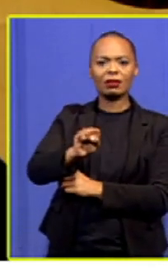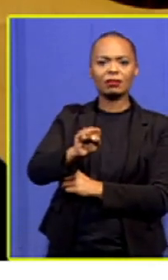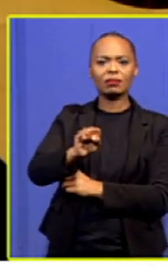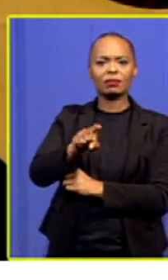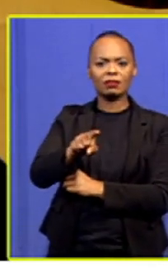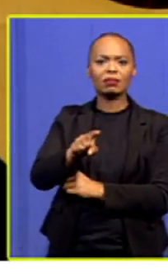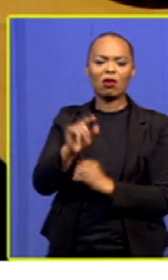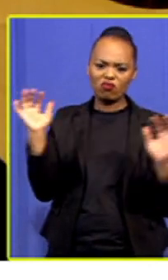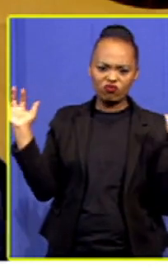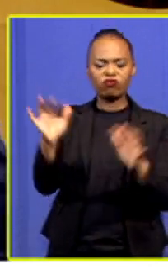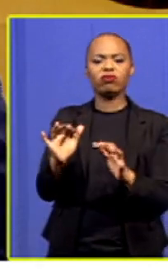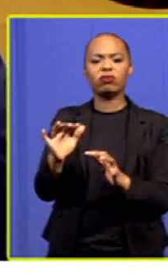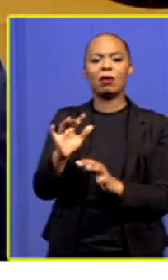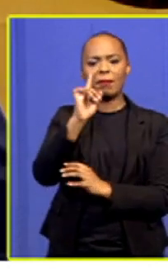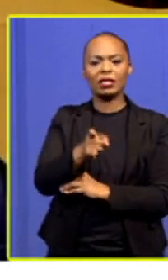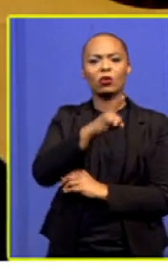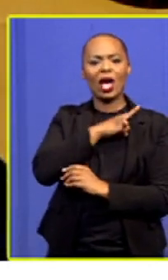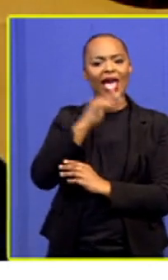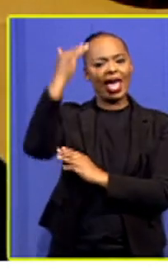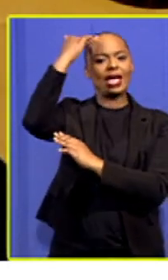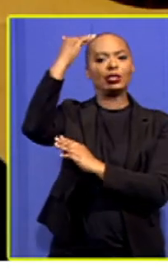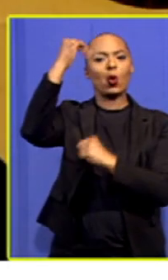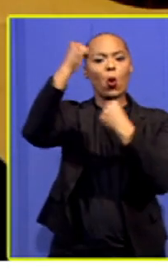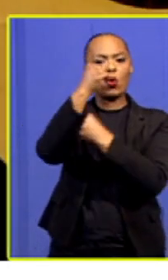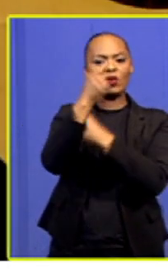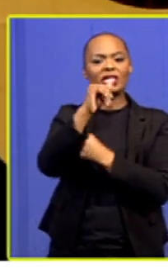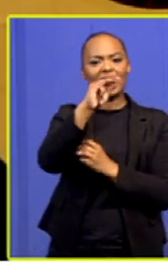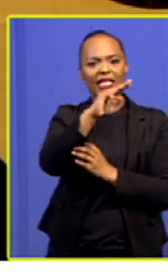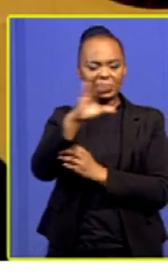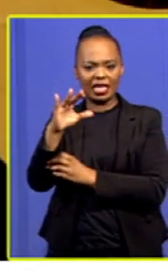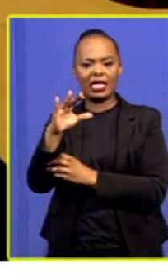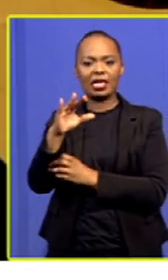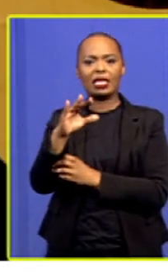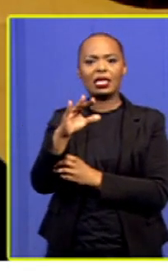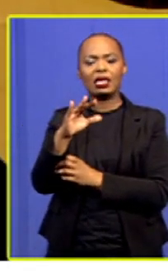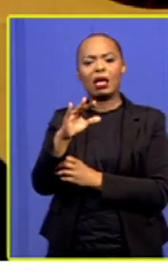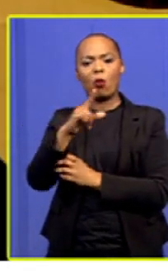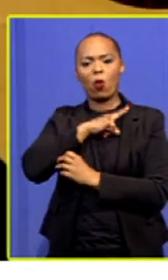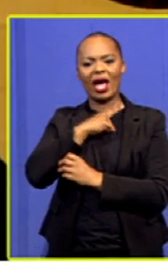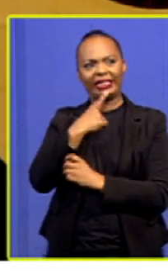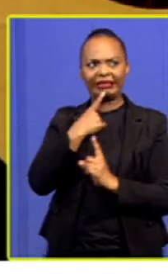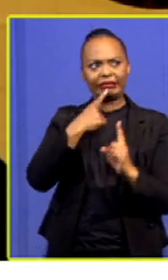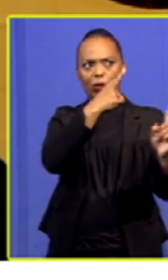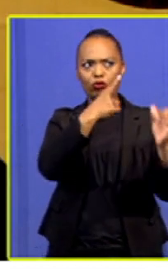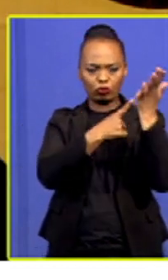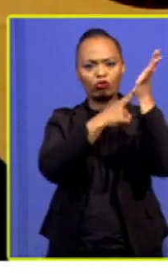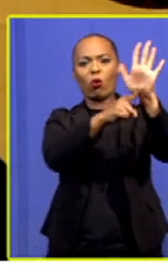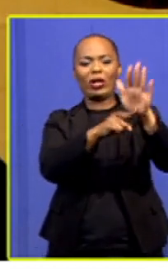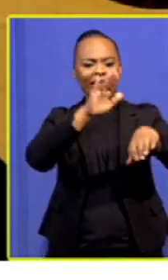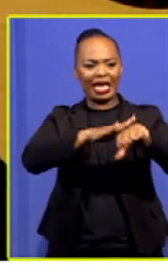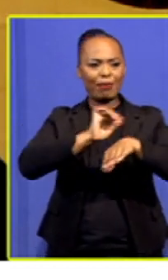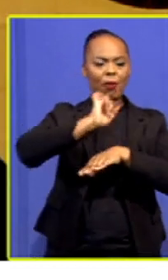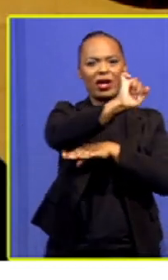the head offices of the ANC, so they need to send a strong message to the governing party to show them that, their time is